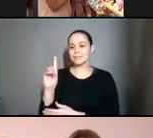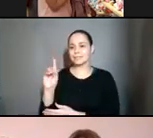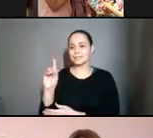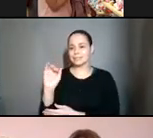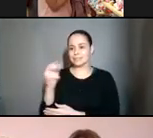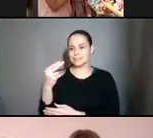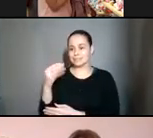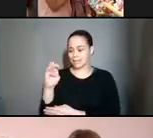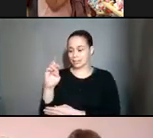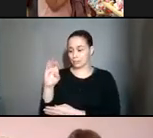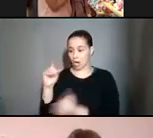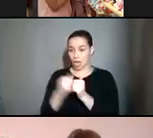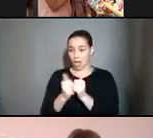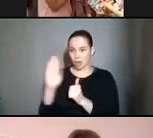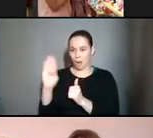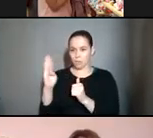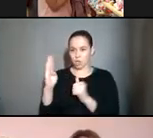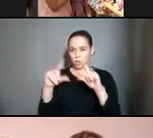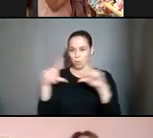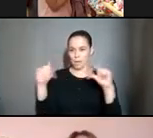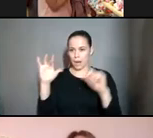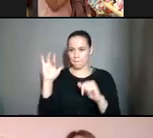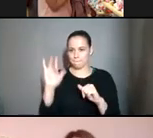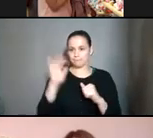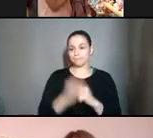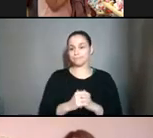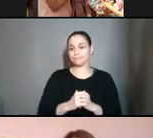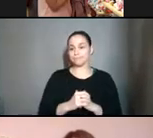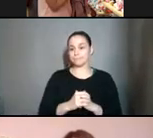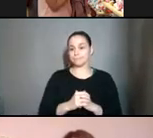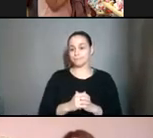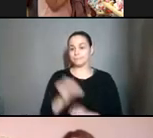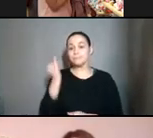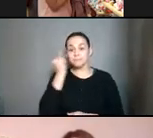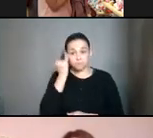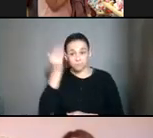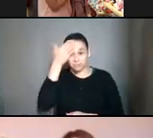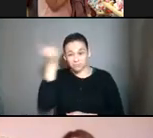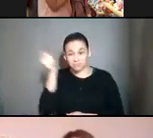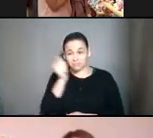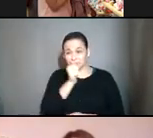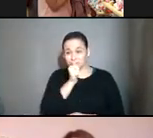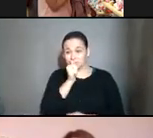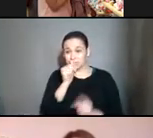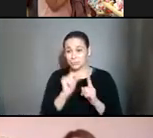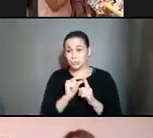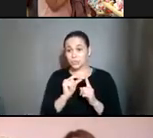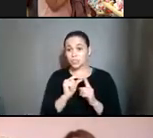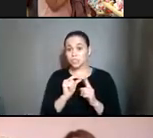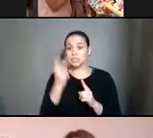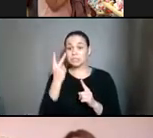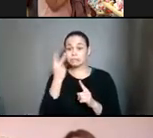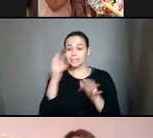Family Dashboard button. If you forget your password, click on the link that says